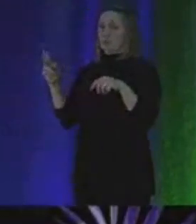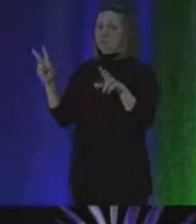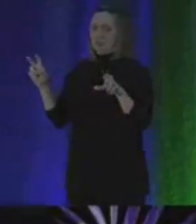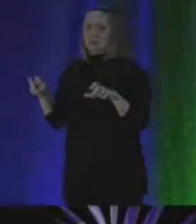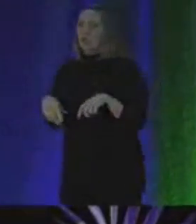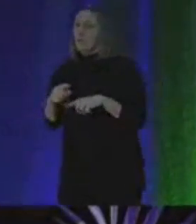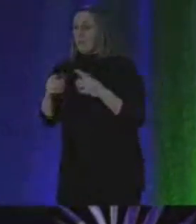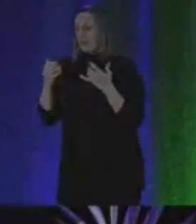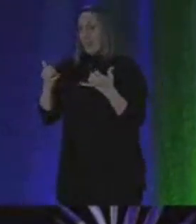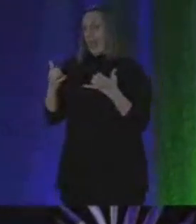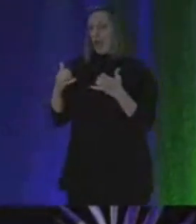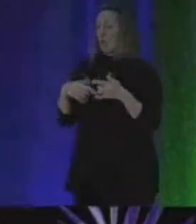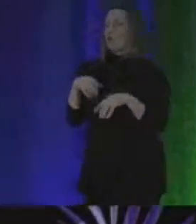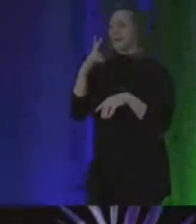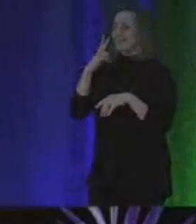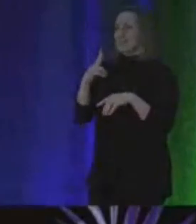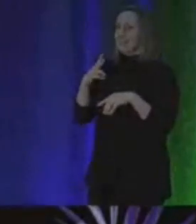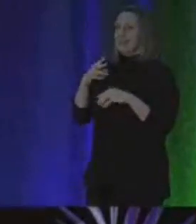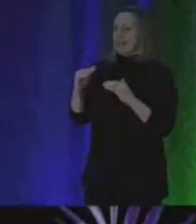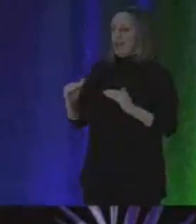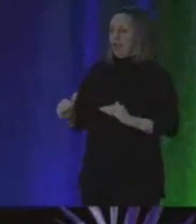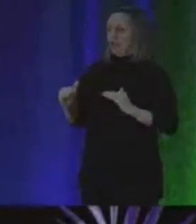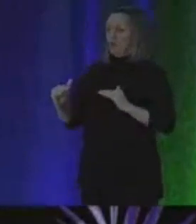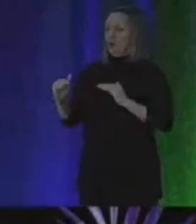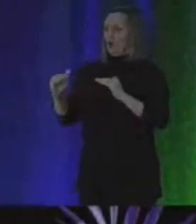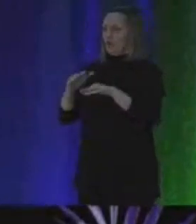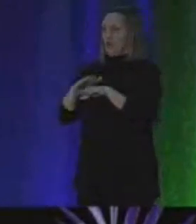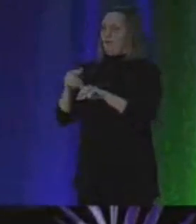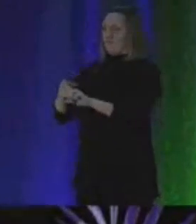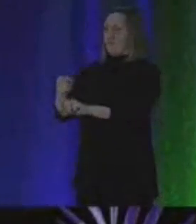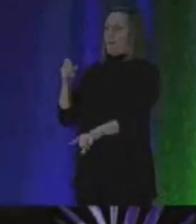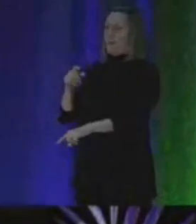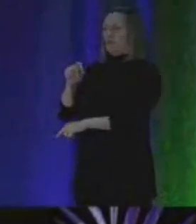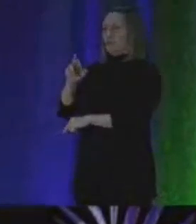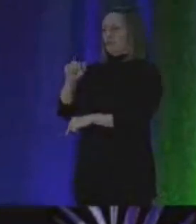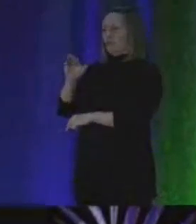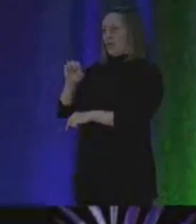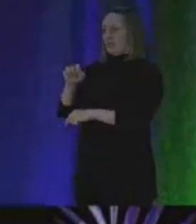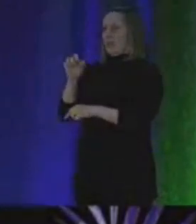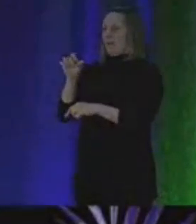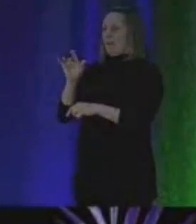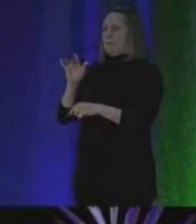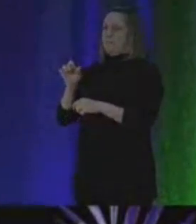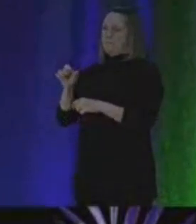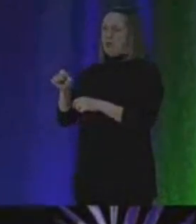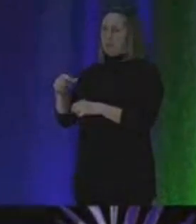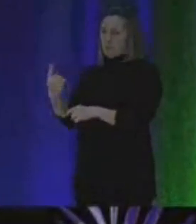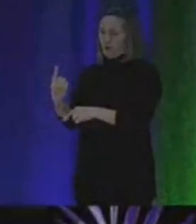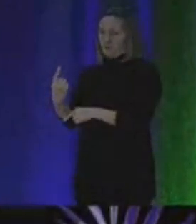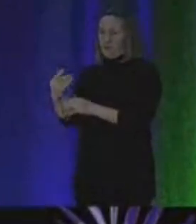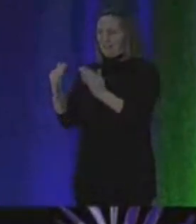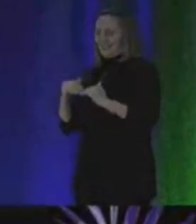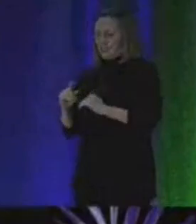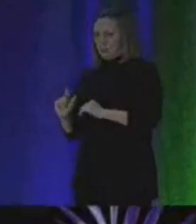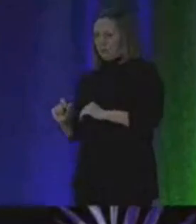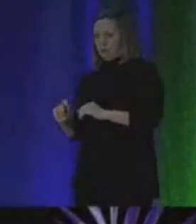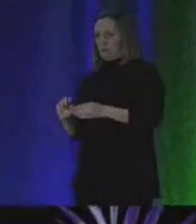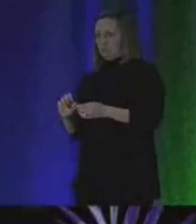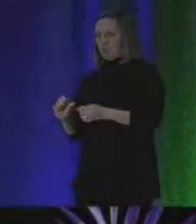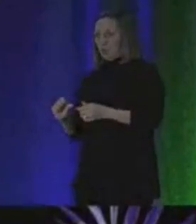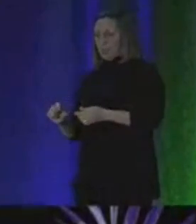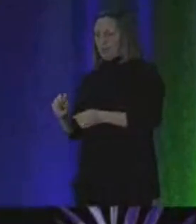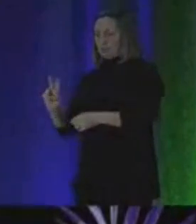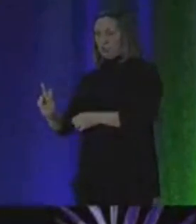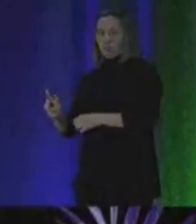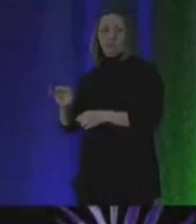But now I can see the kind of hierarchy of where it got called from. So I have trace button 1, and then down here I have trace button 2. So if you